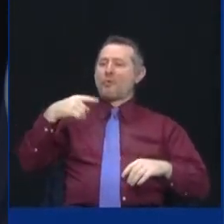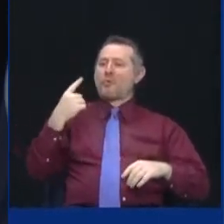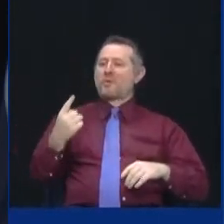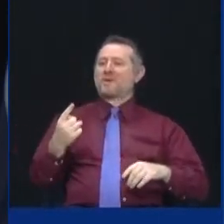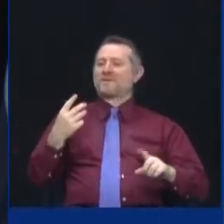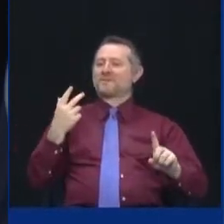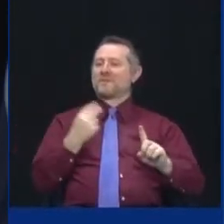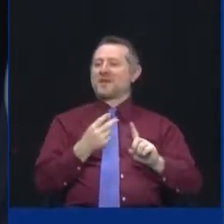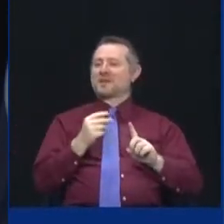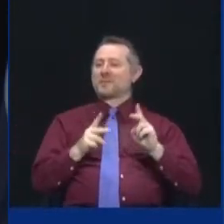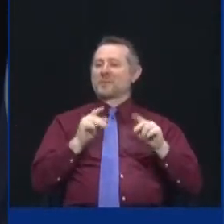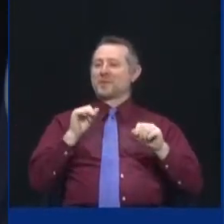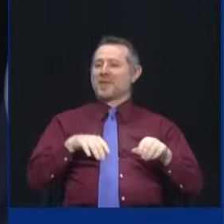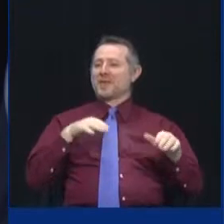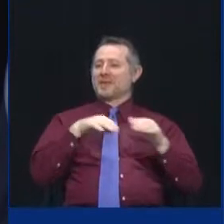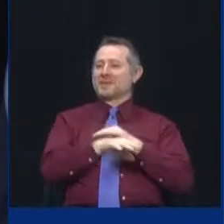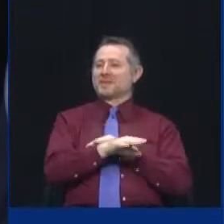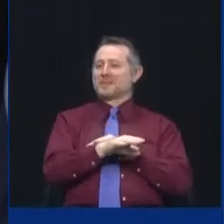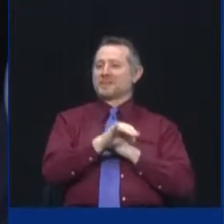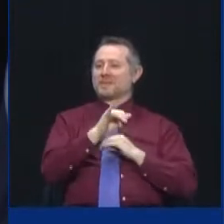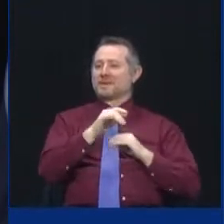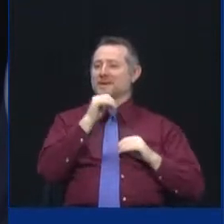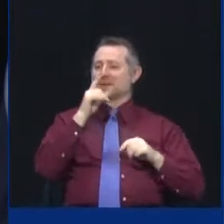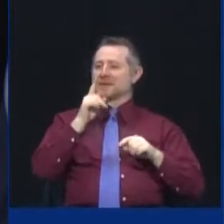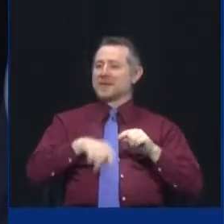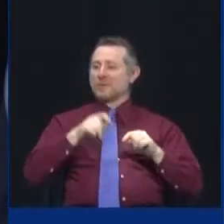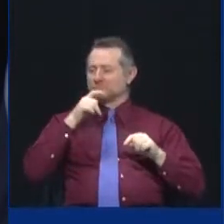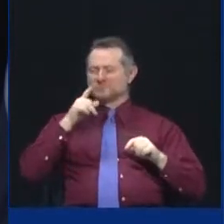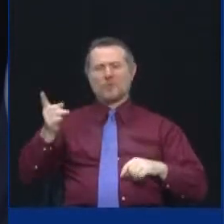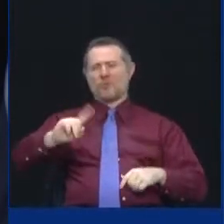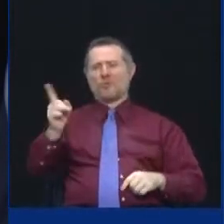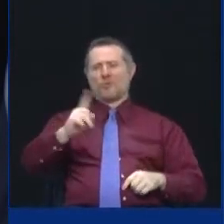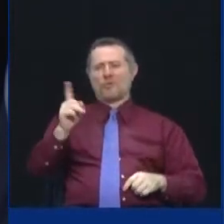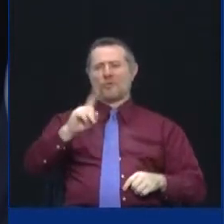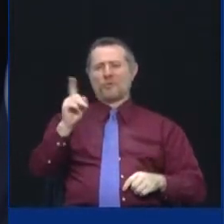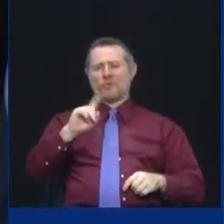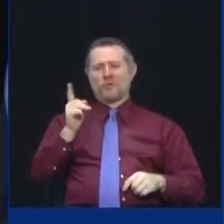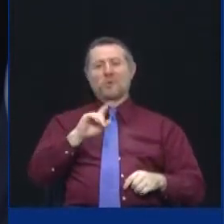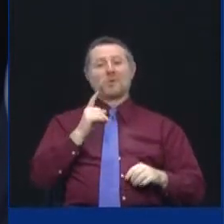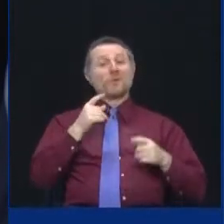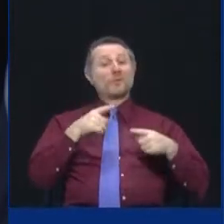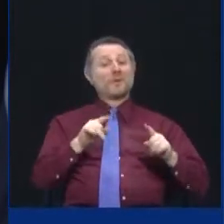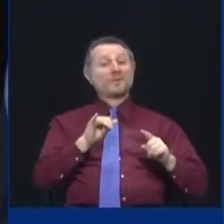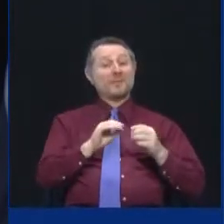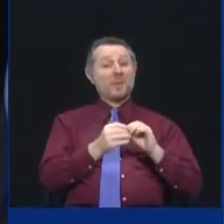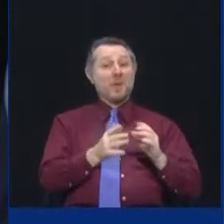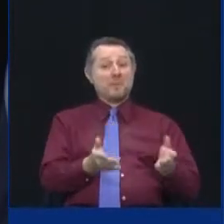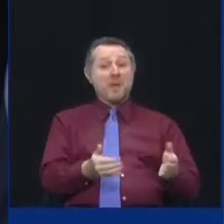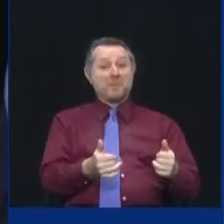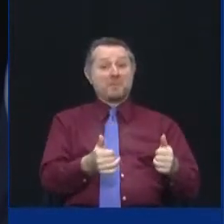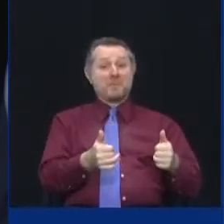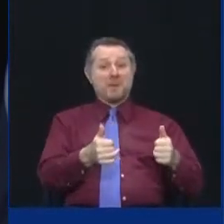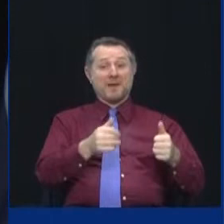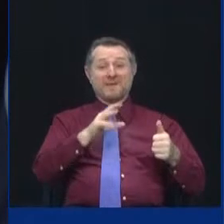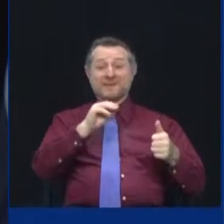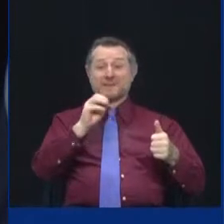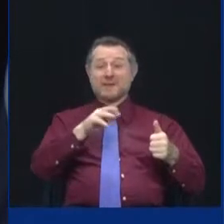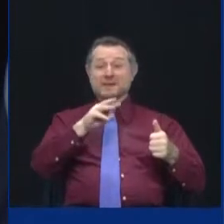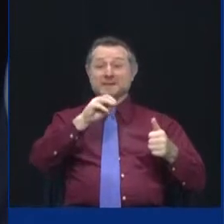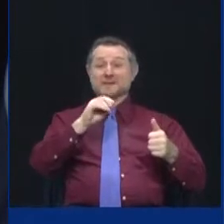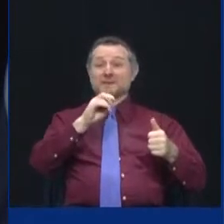game. But as that vaccine number goes up, and you can have a larger